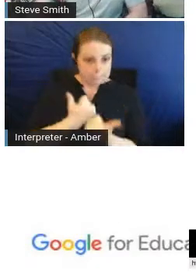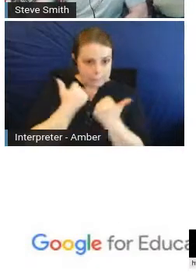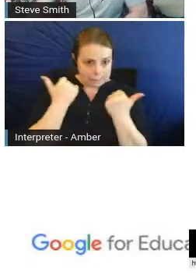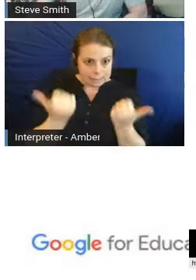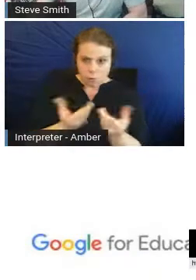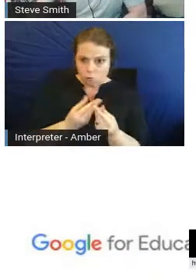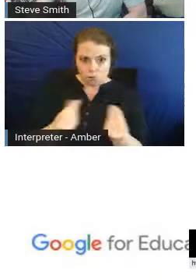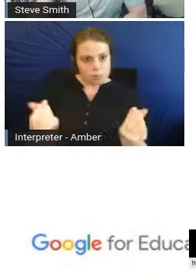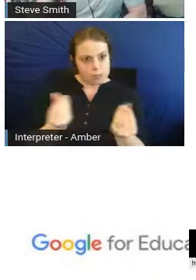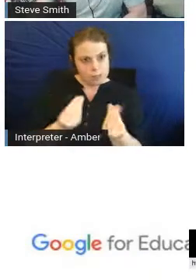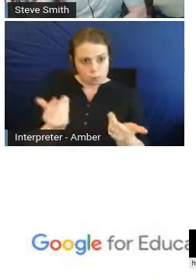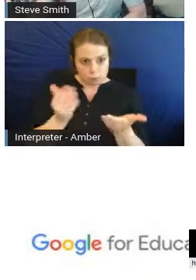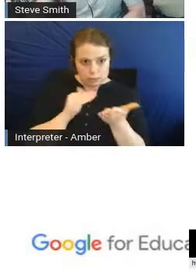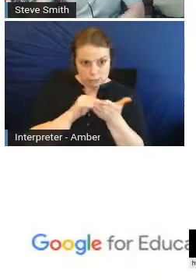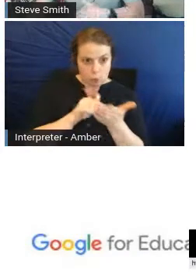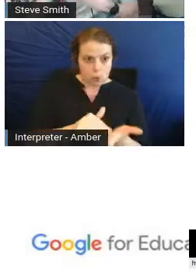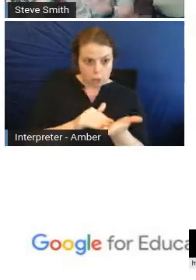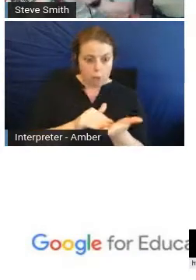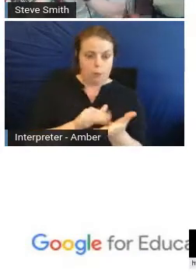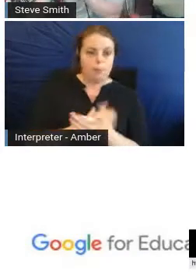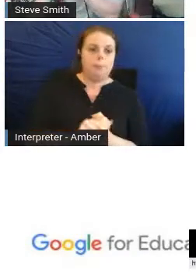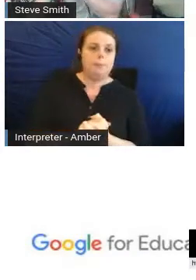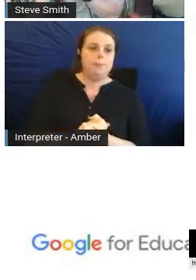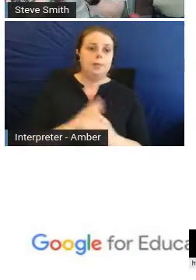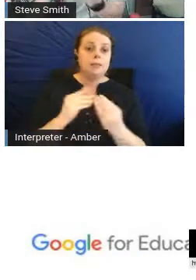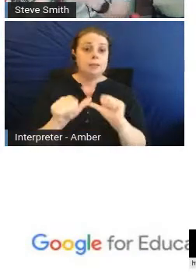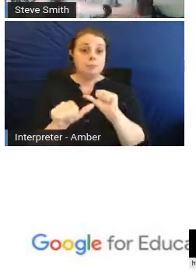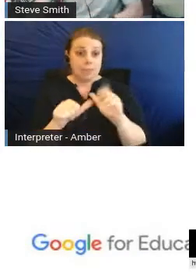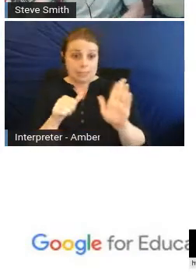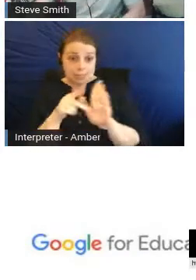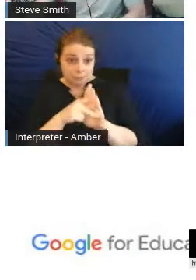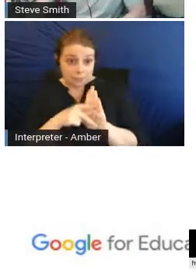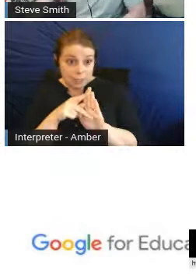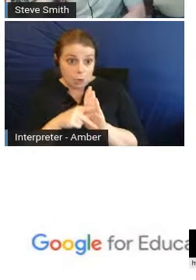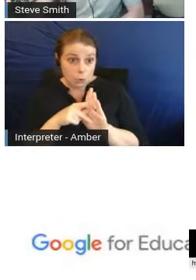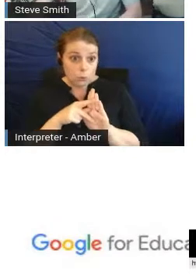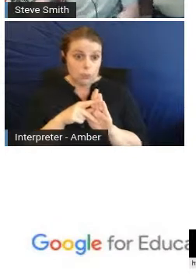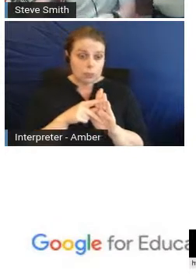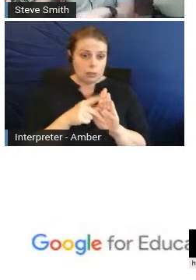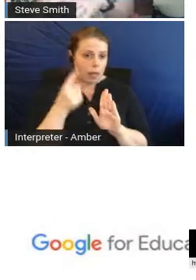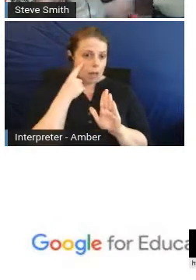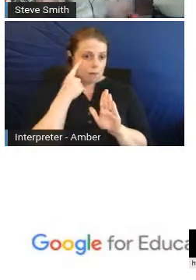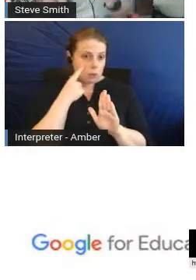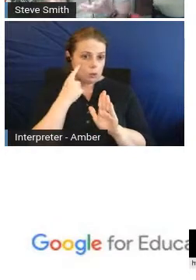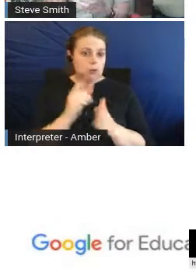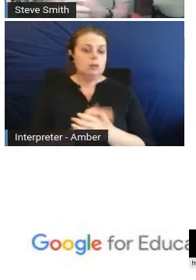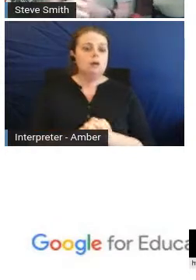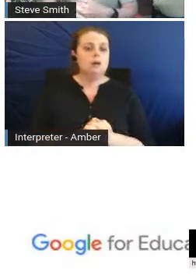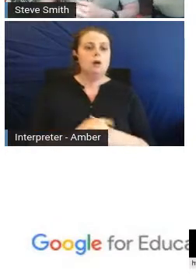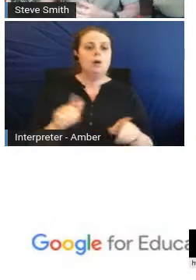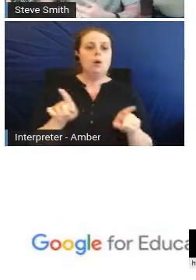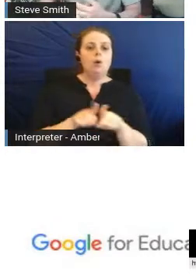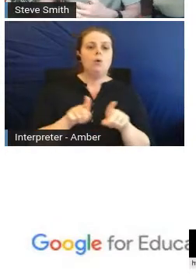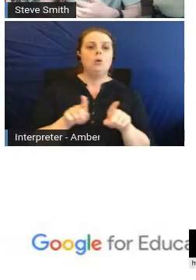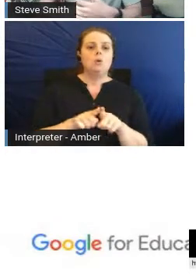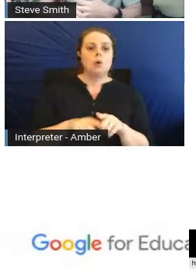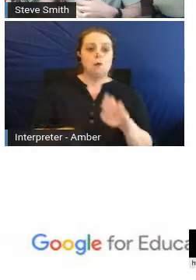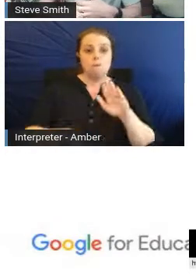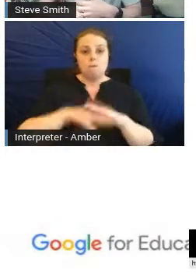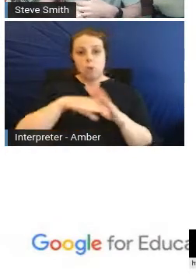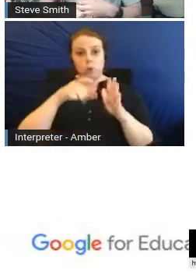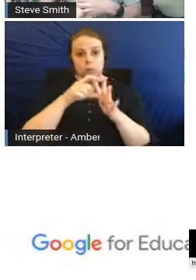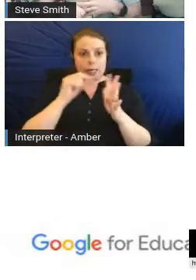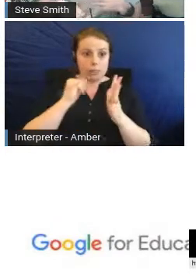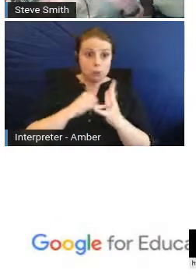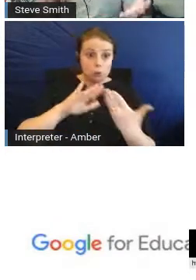resources to help you with these. There are some great video resources, which we'll have a look at the end, but there is also a whole Data Studio